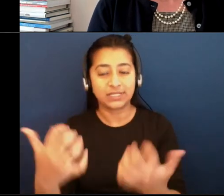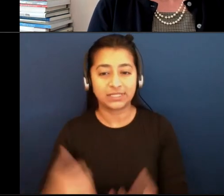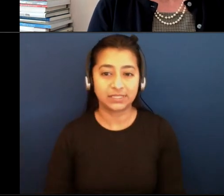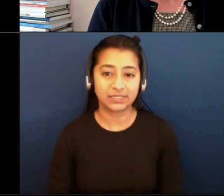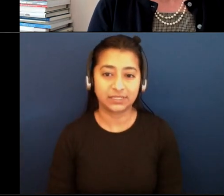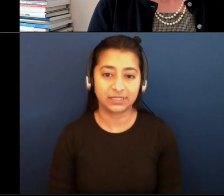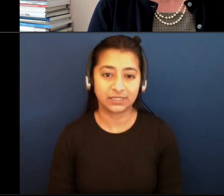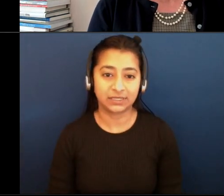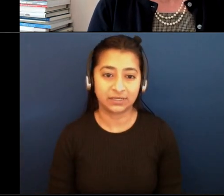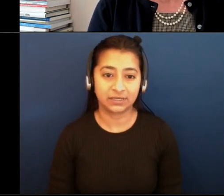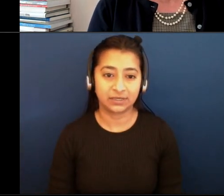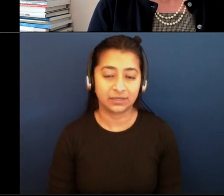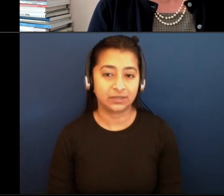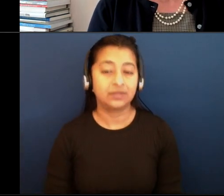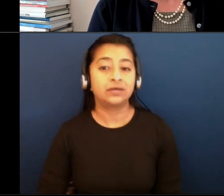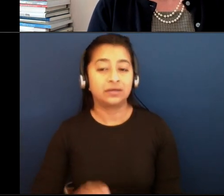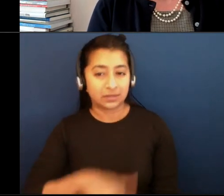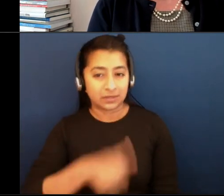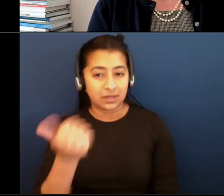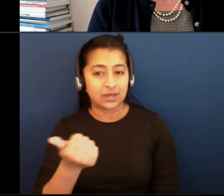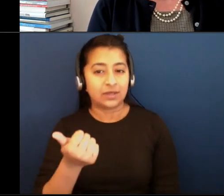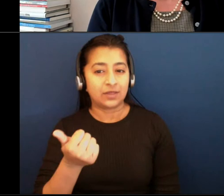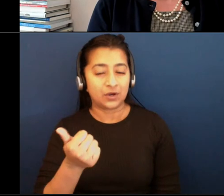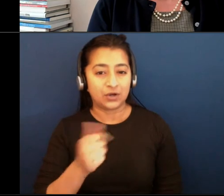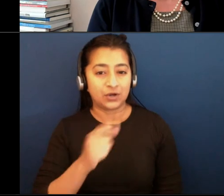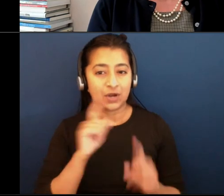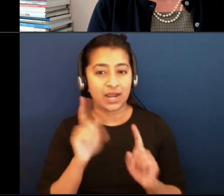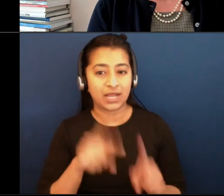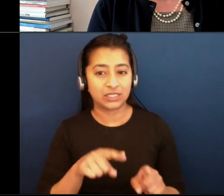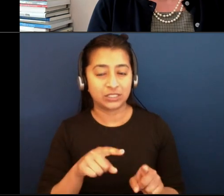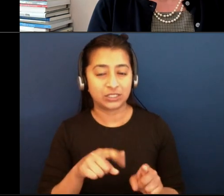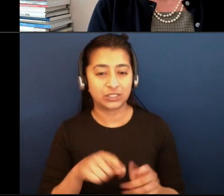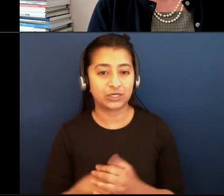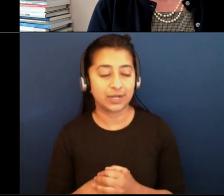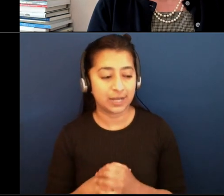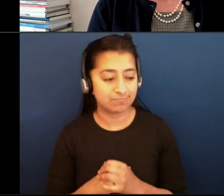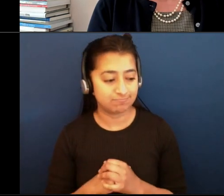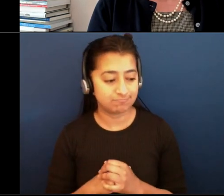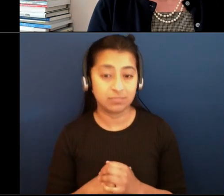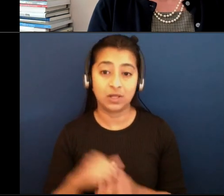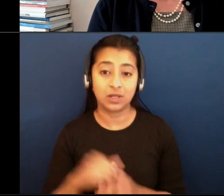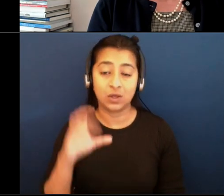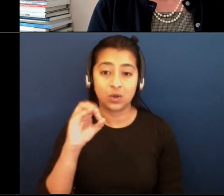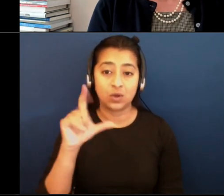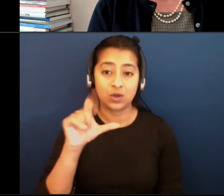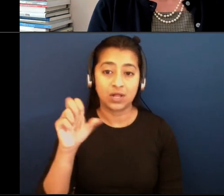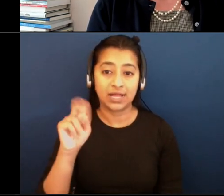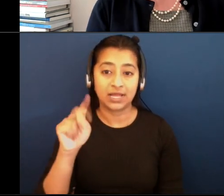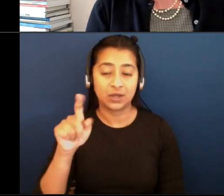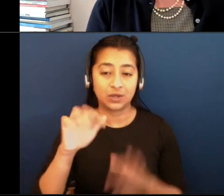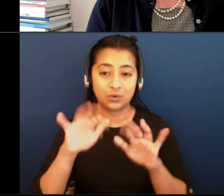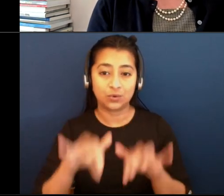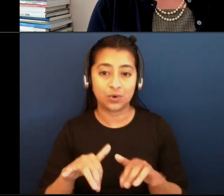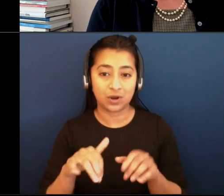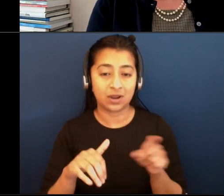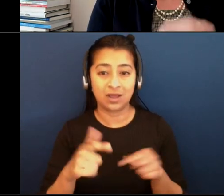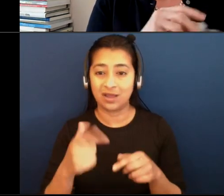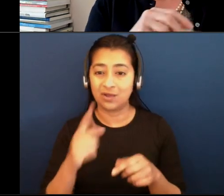Another kind of concrete answer to that question, Colleen was right in saying that there's been very, very